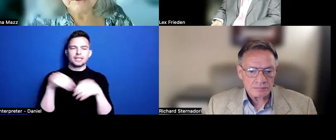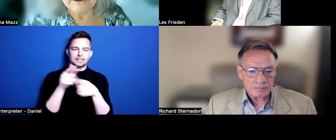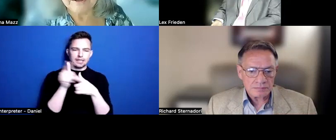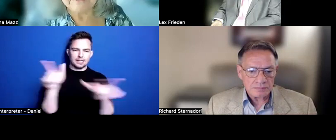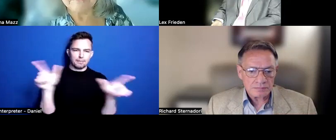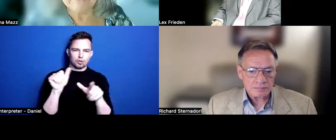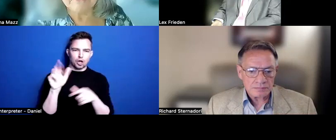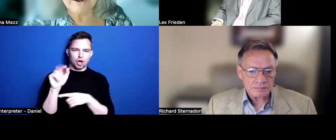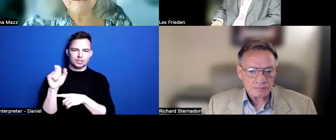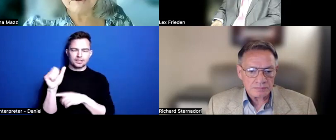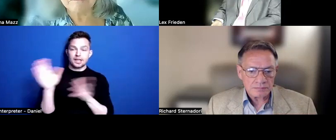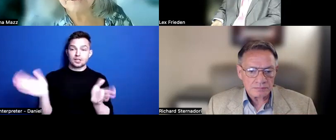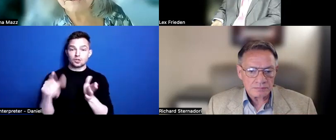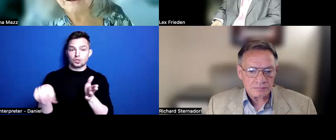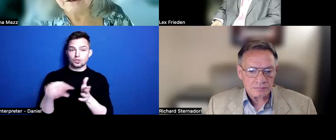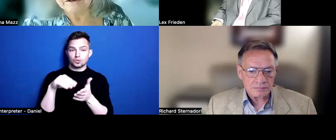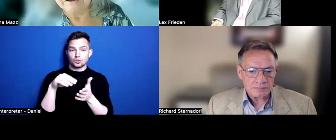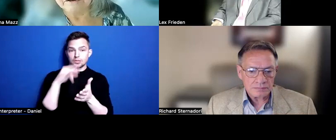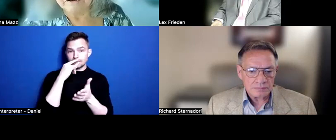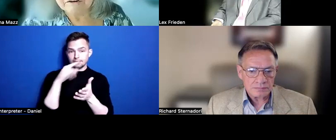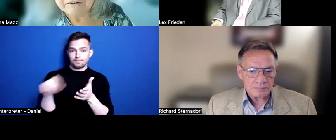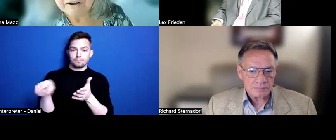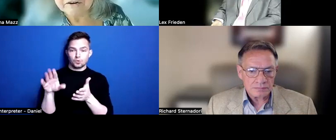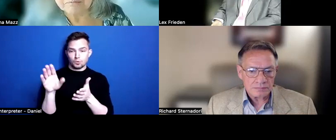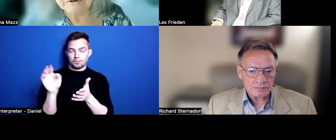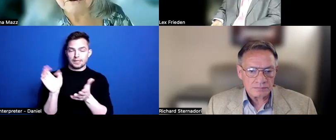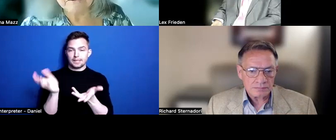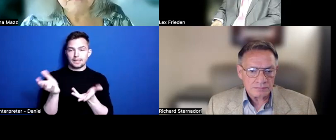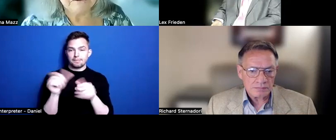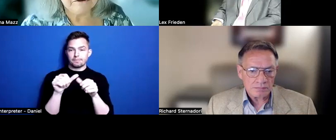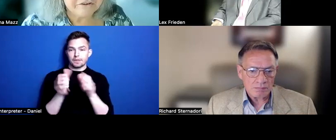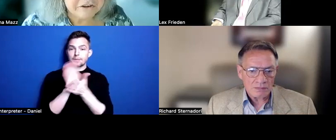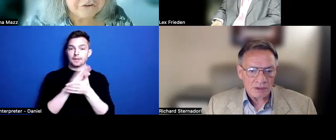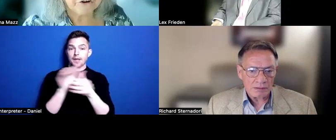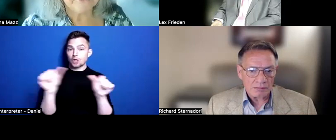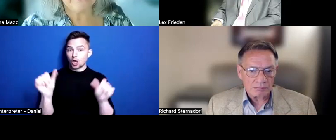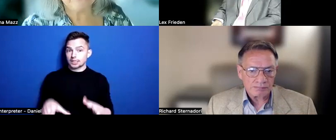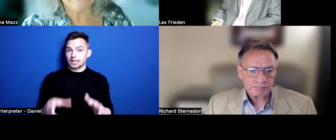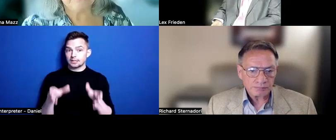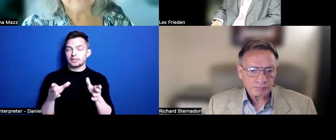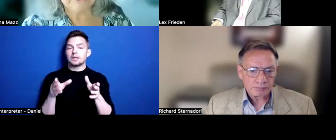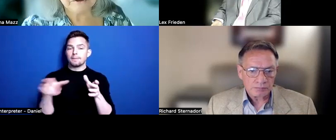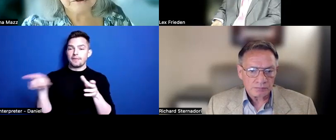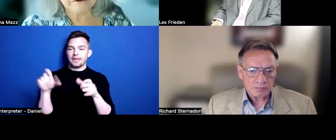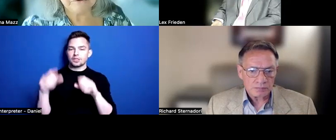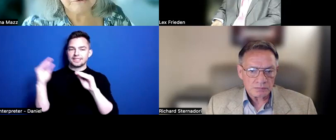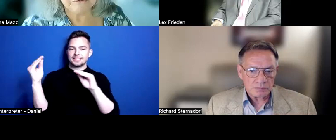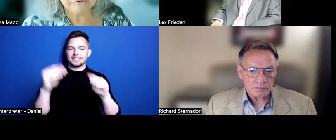who can not only be architects, but can teach architecture,